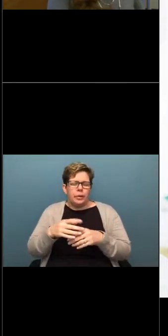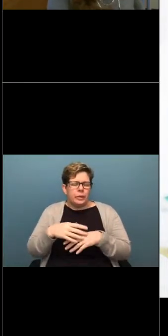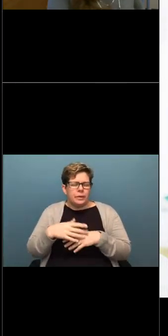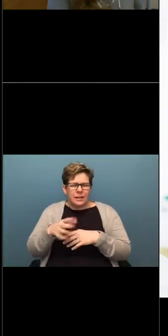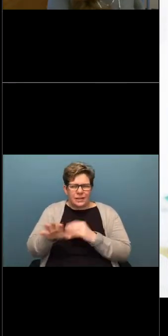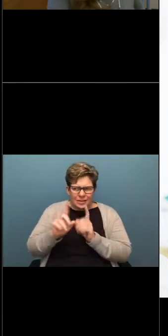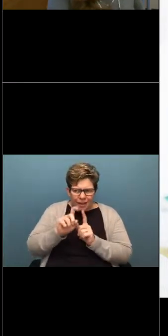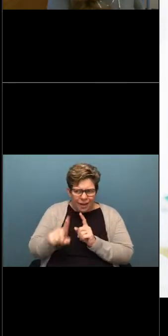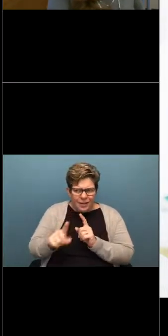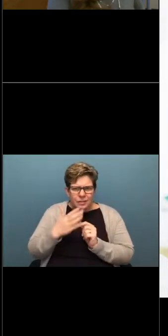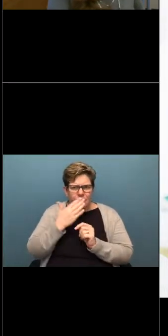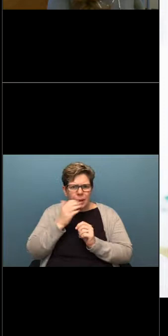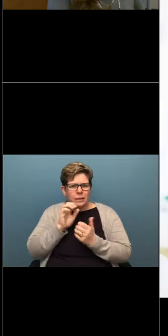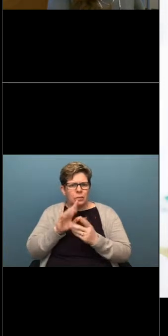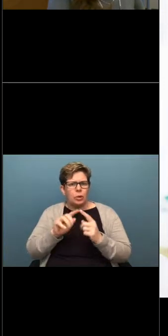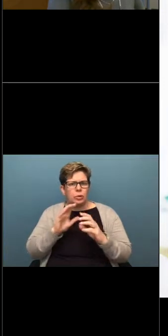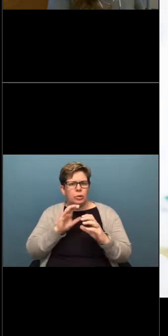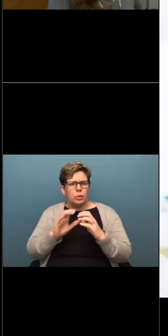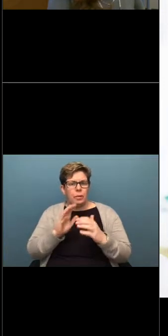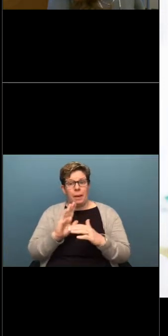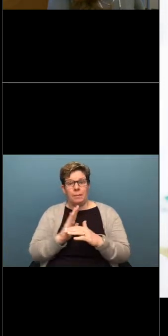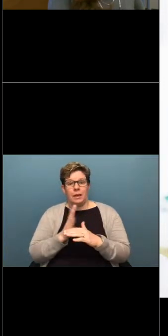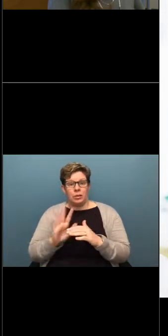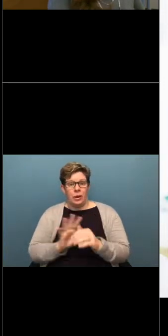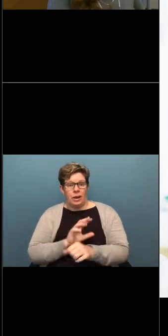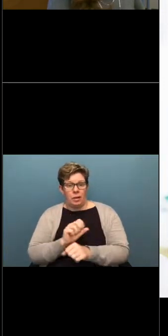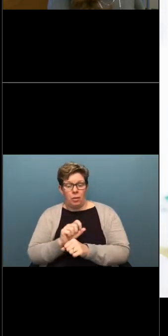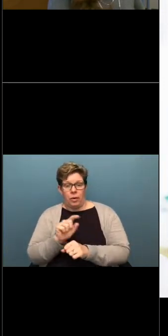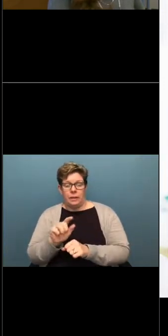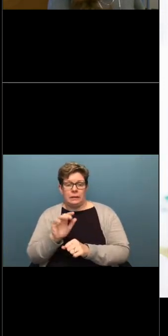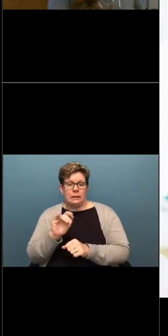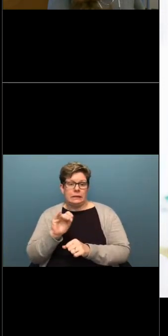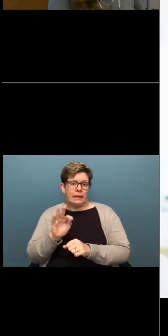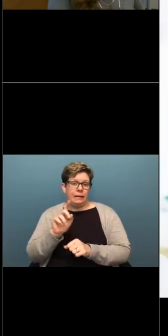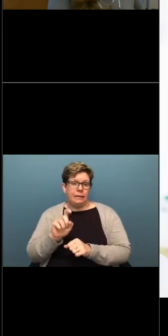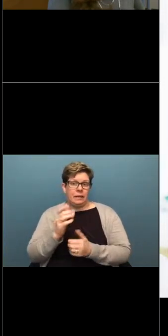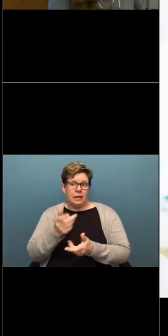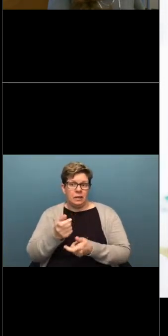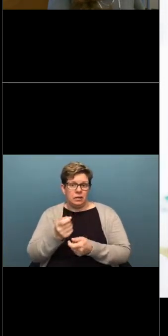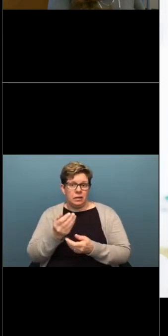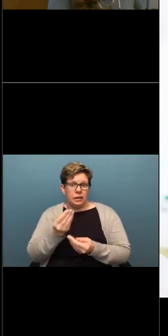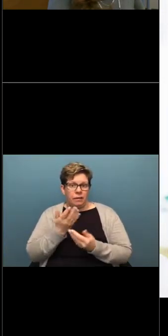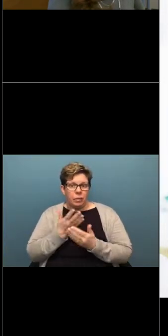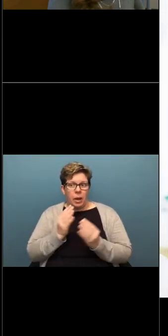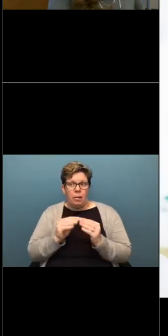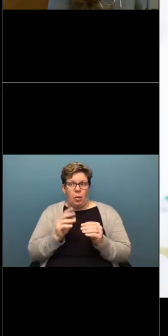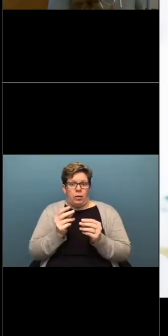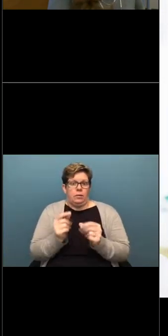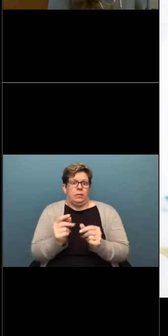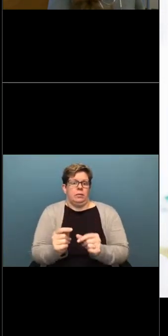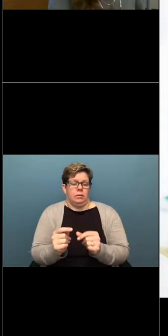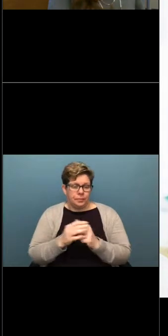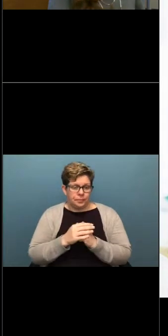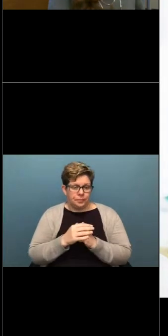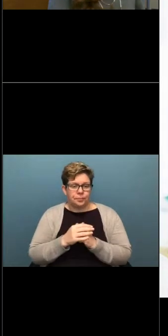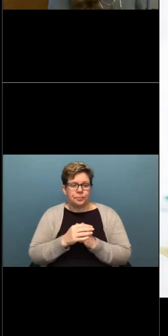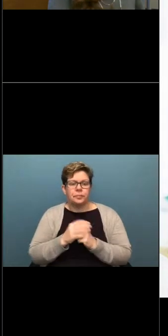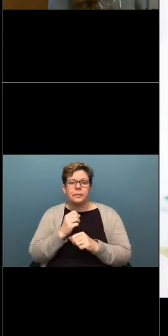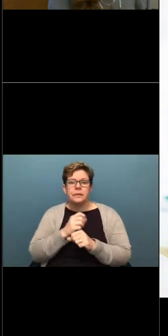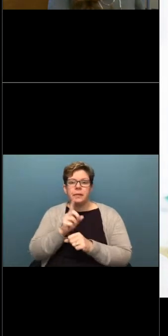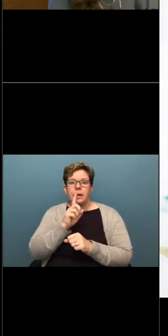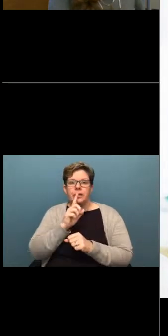out what the best way to communicate is can be helpful if you're looking to get information back in a timely manner. Making sure that